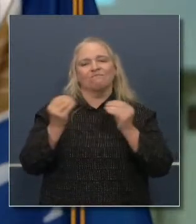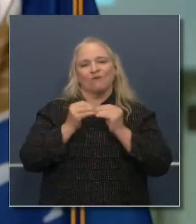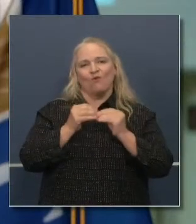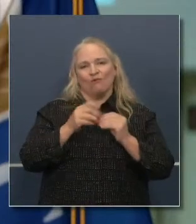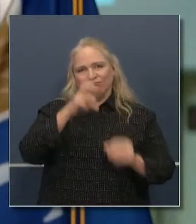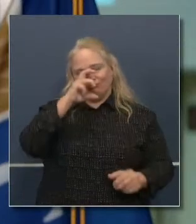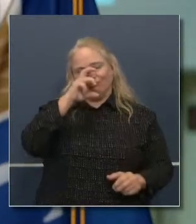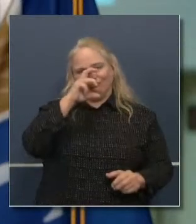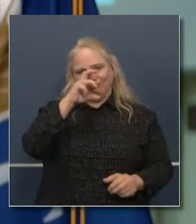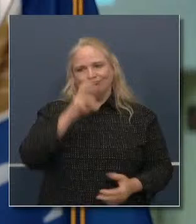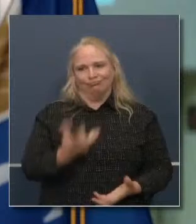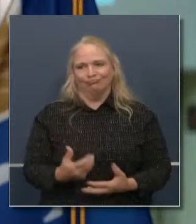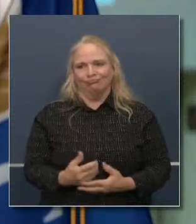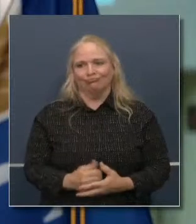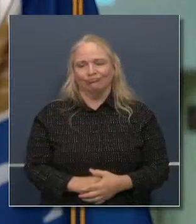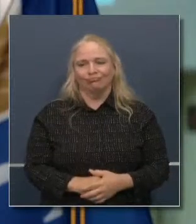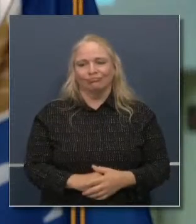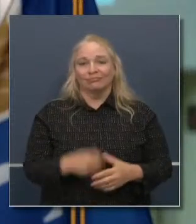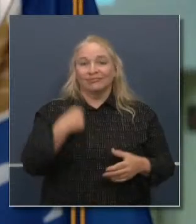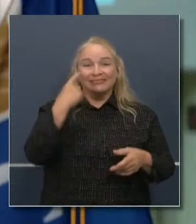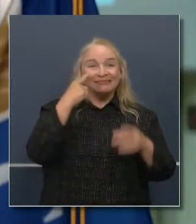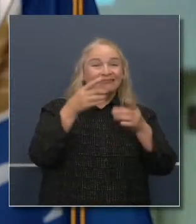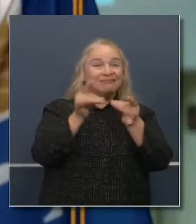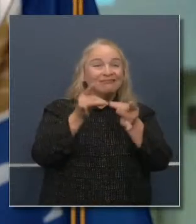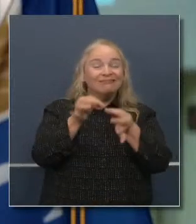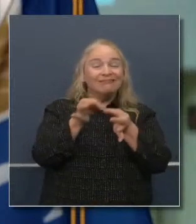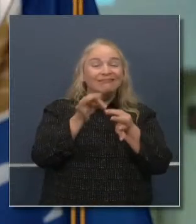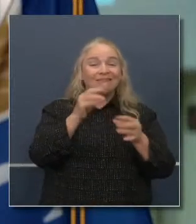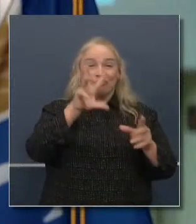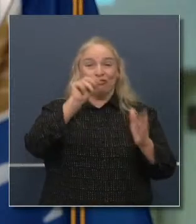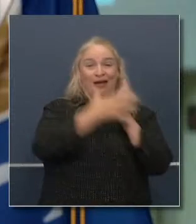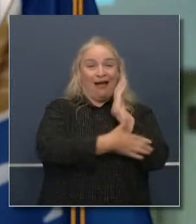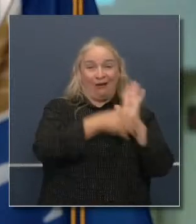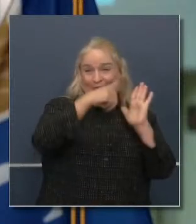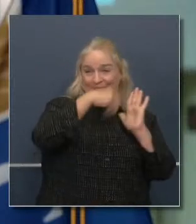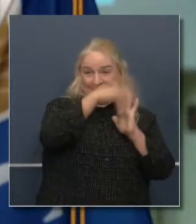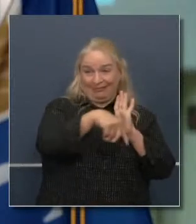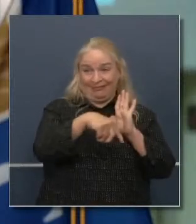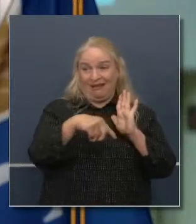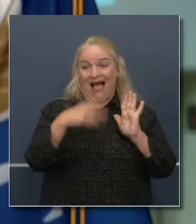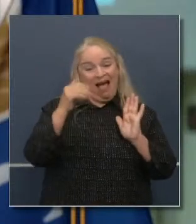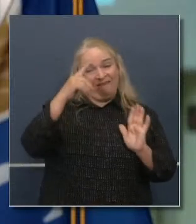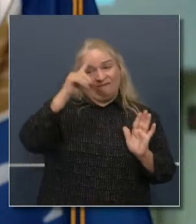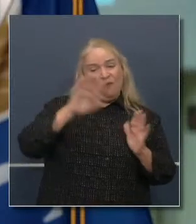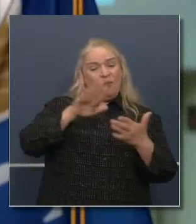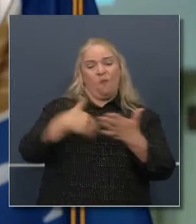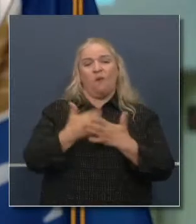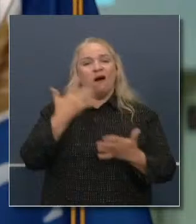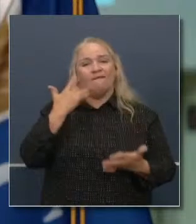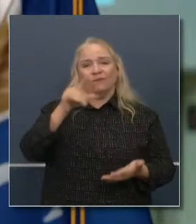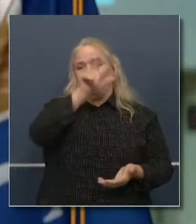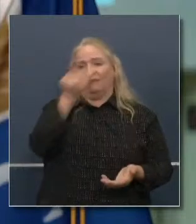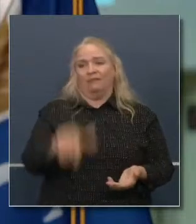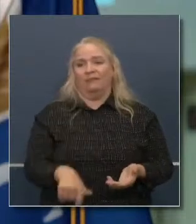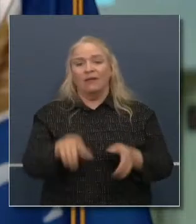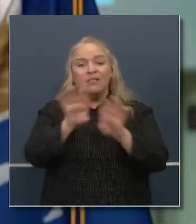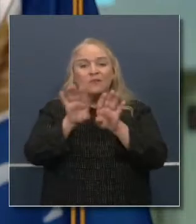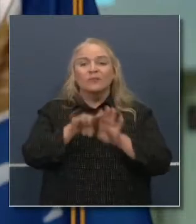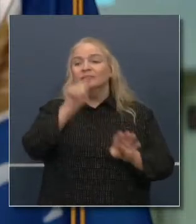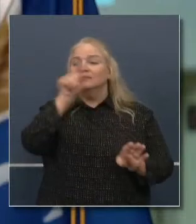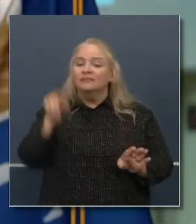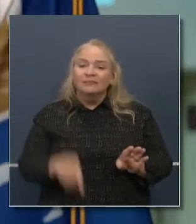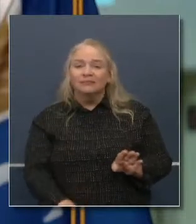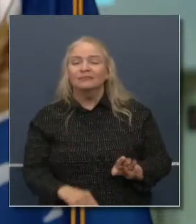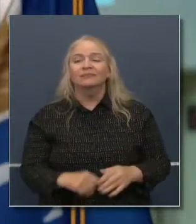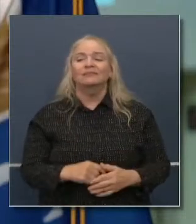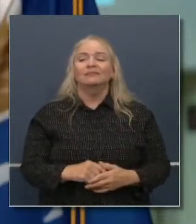monitoring list to additional sectors, but now broadened throughout the state of California as we see more and more counties entering